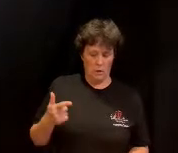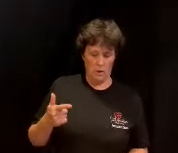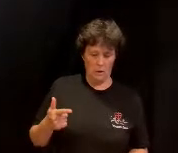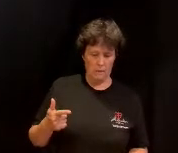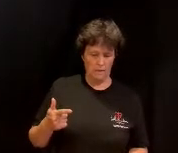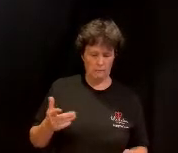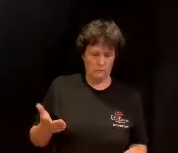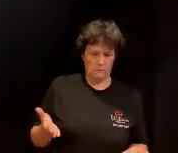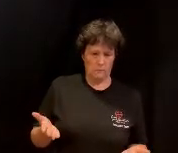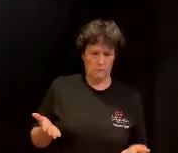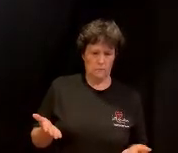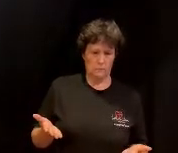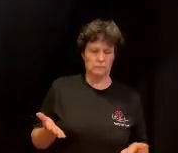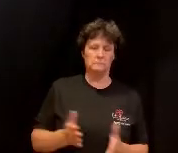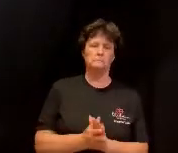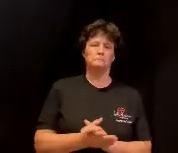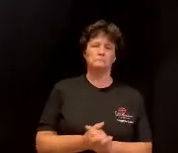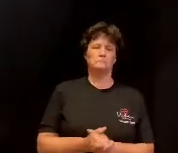You're destroying yourself.